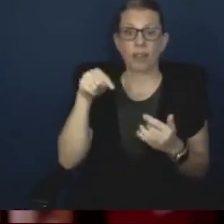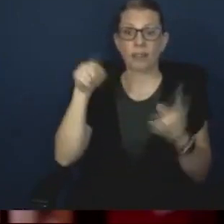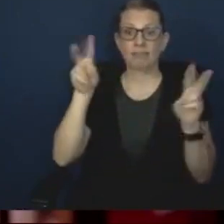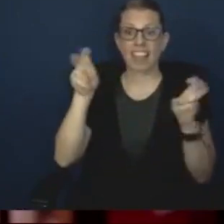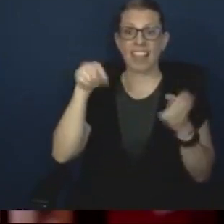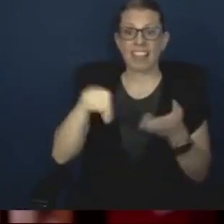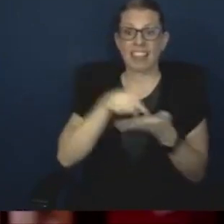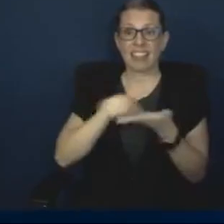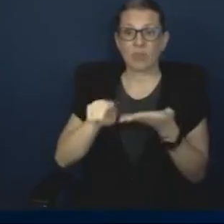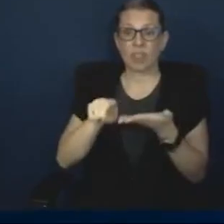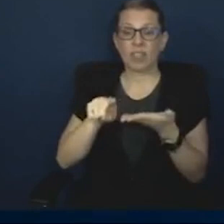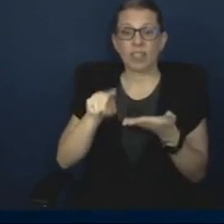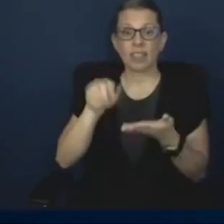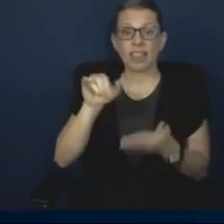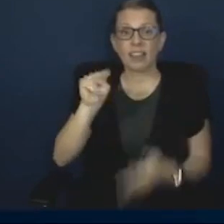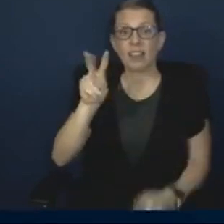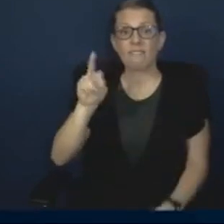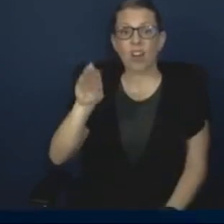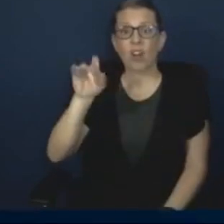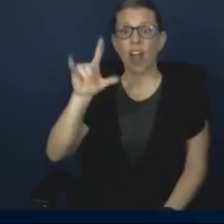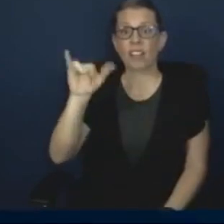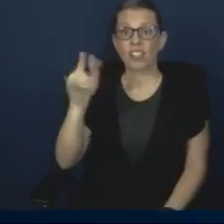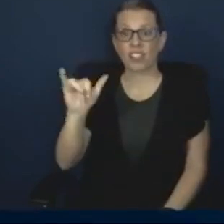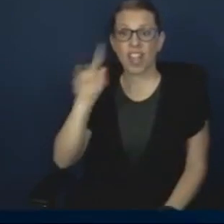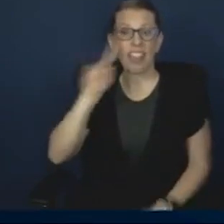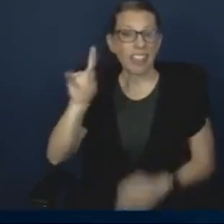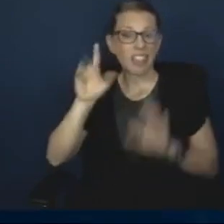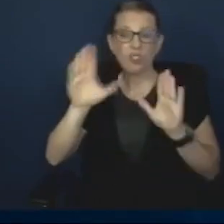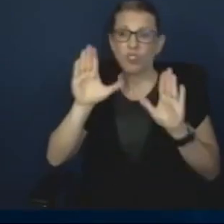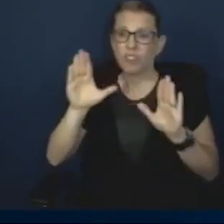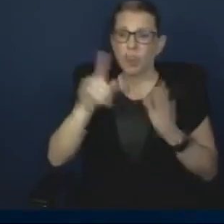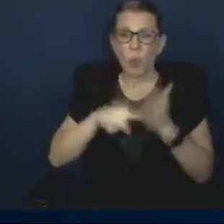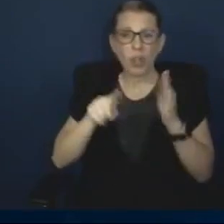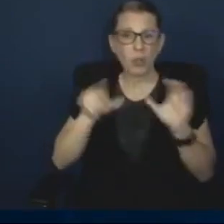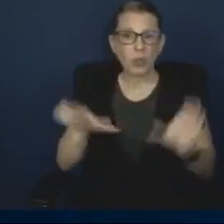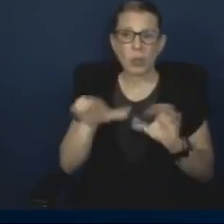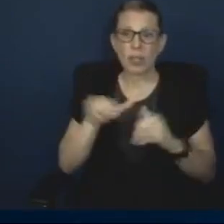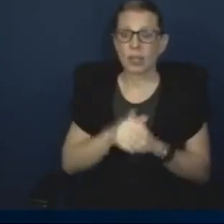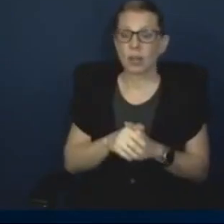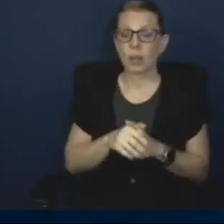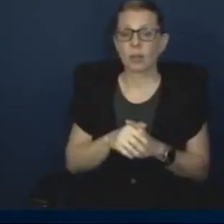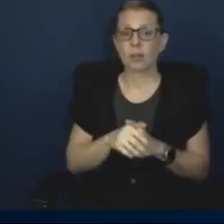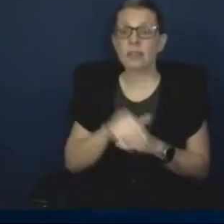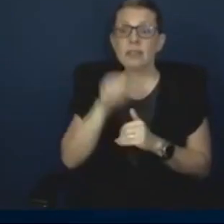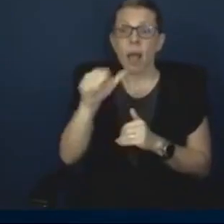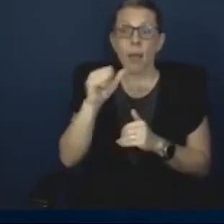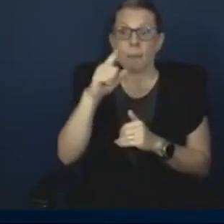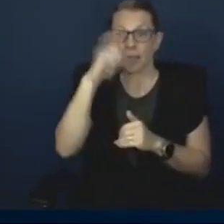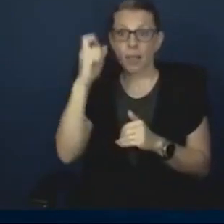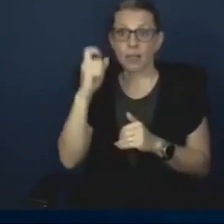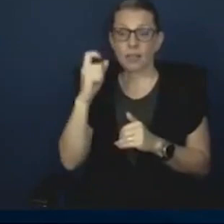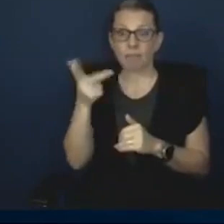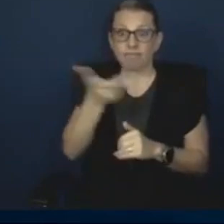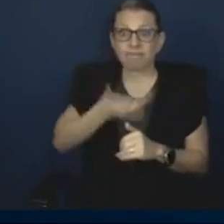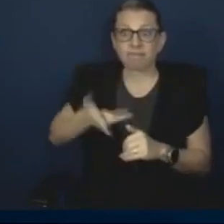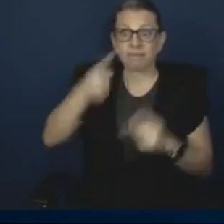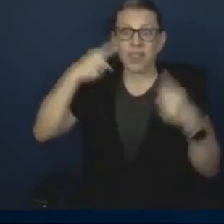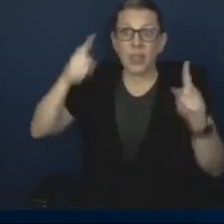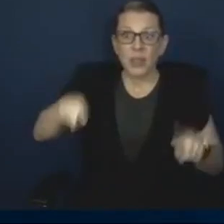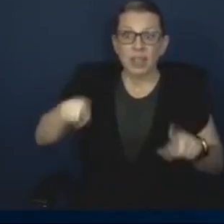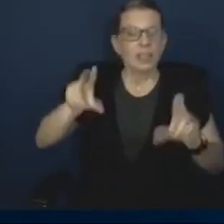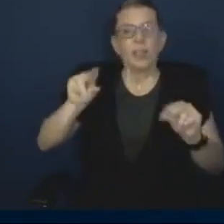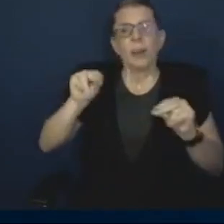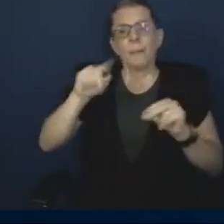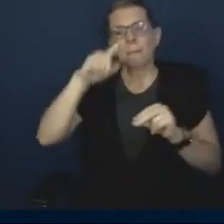people can find it. I think it's terrific what you're doing. And it's not just because we all agree. It's because there's good